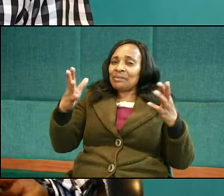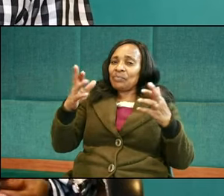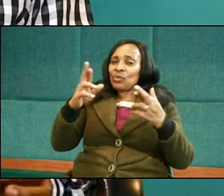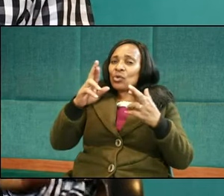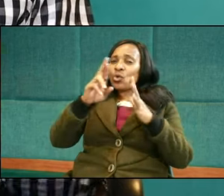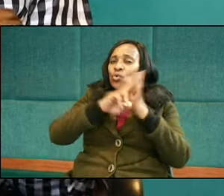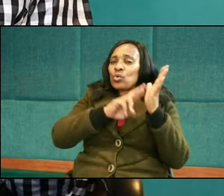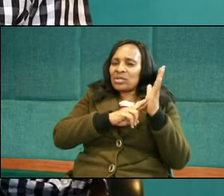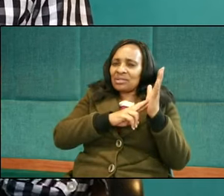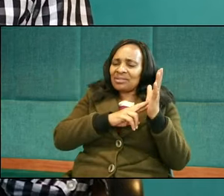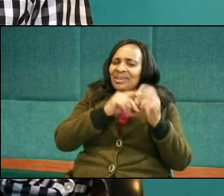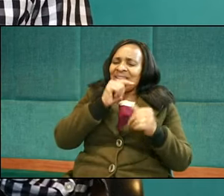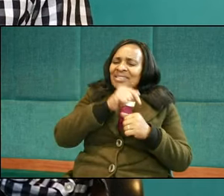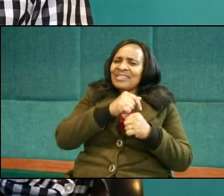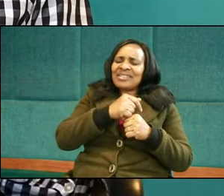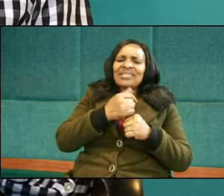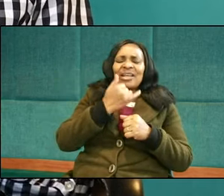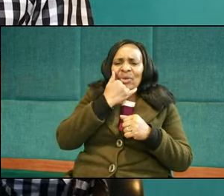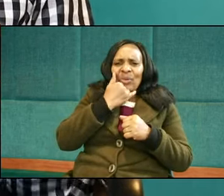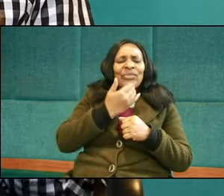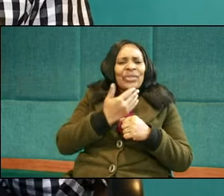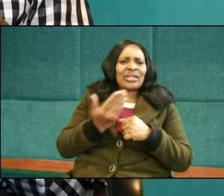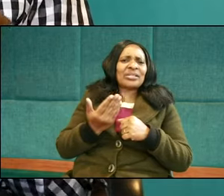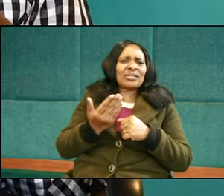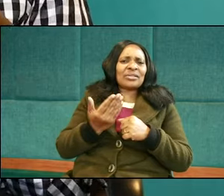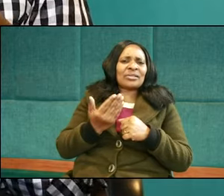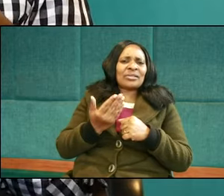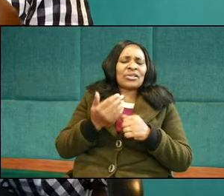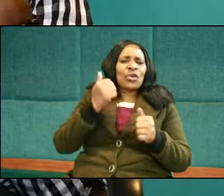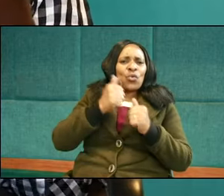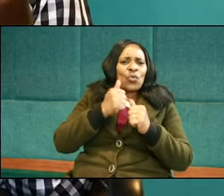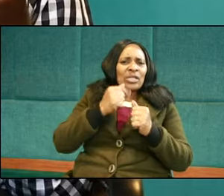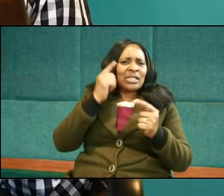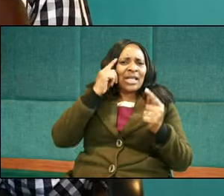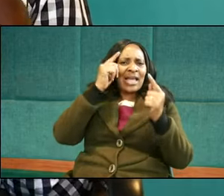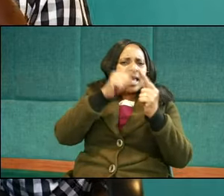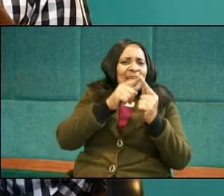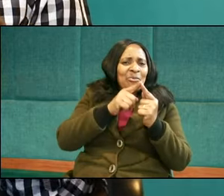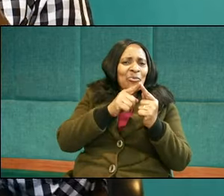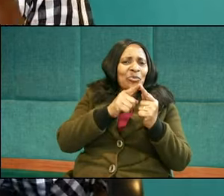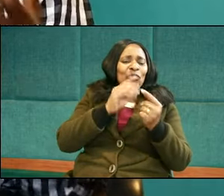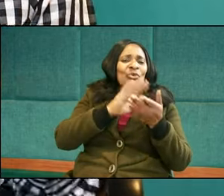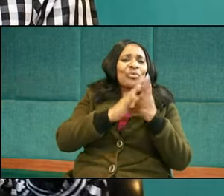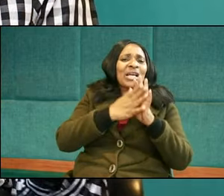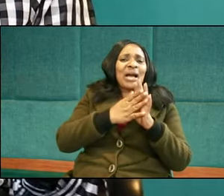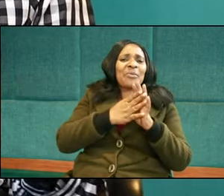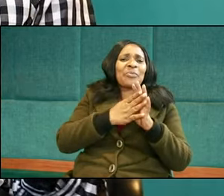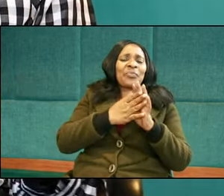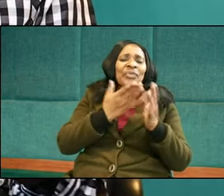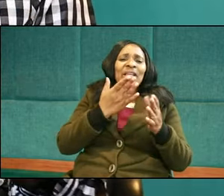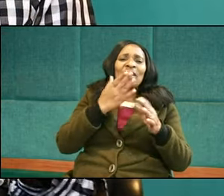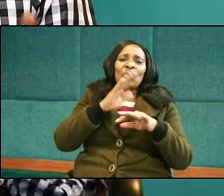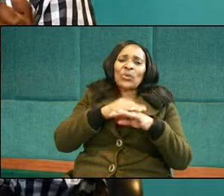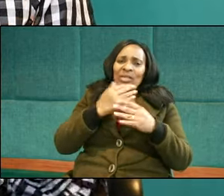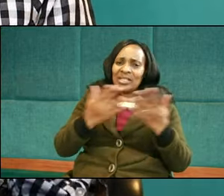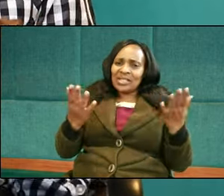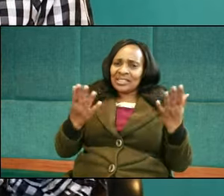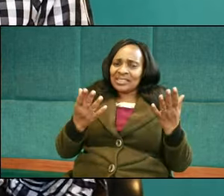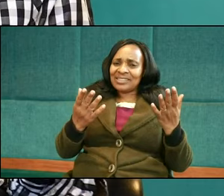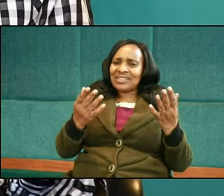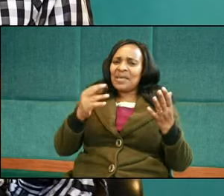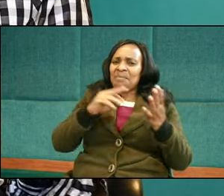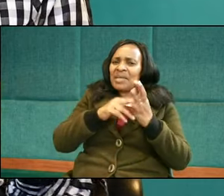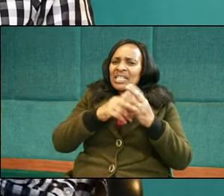is, the wrong things are esteemed to be the right things and set in a high place, such that